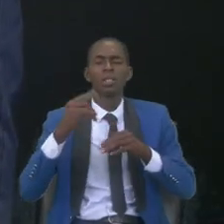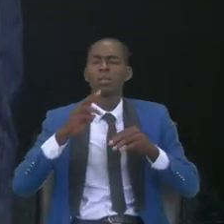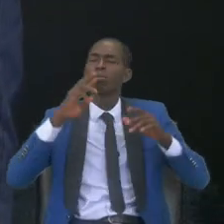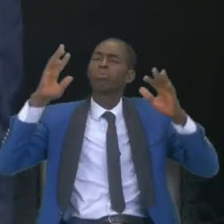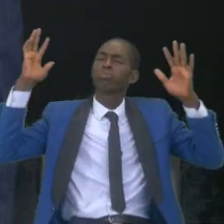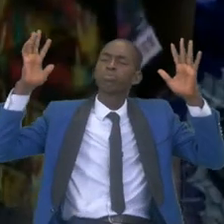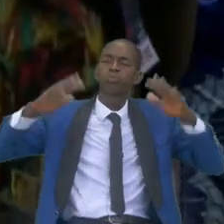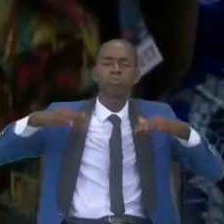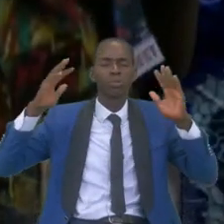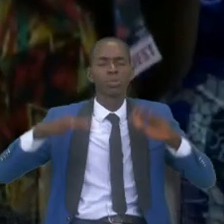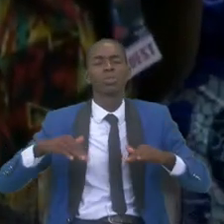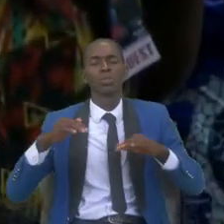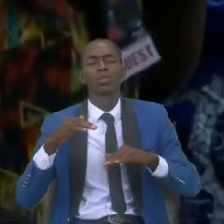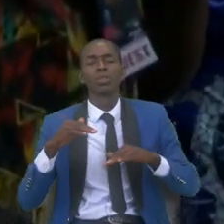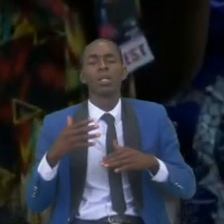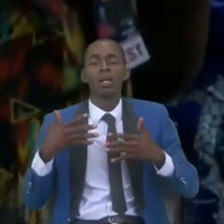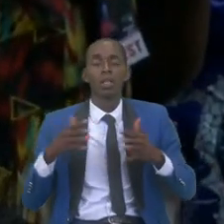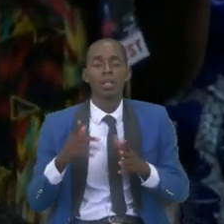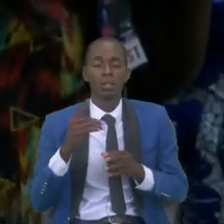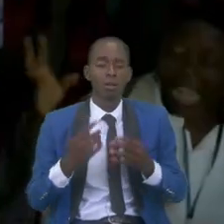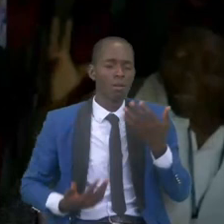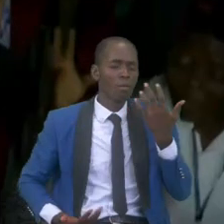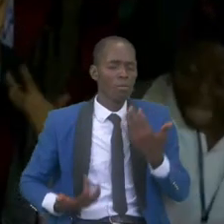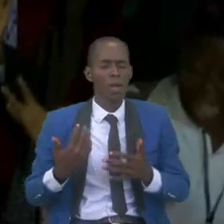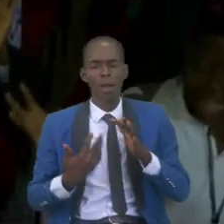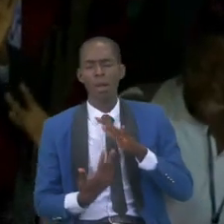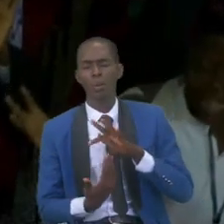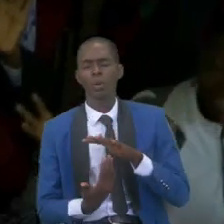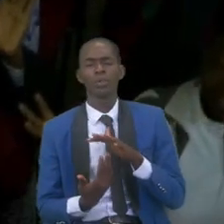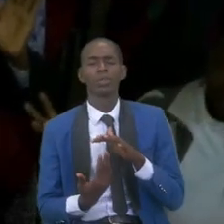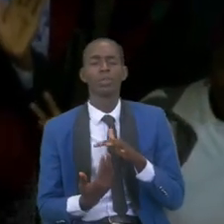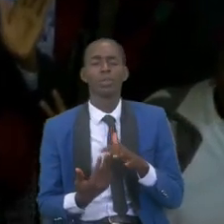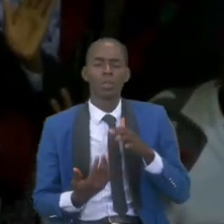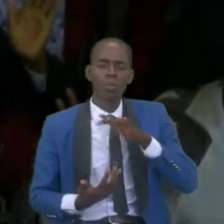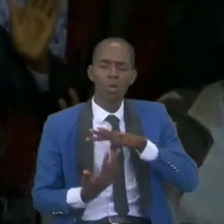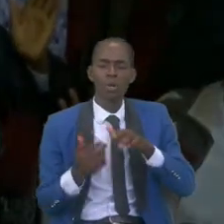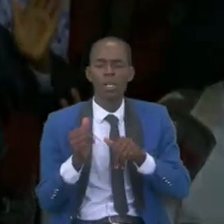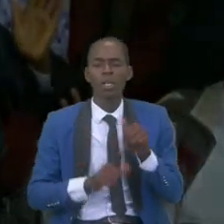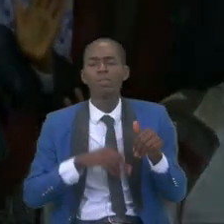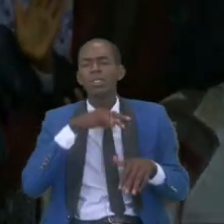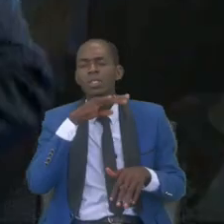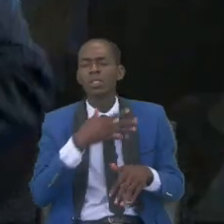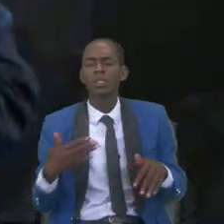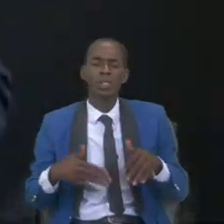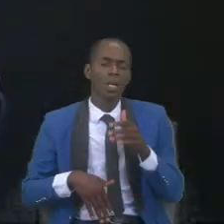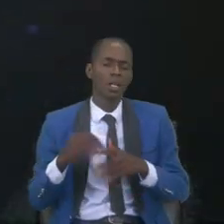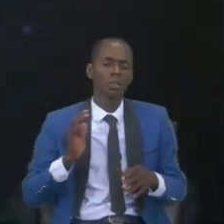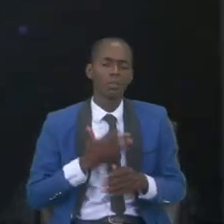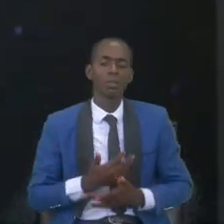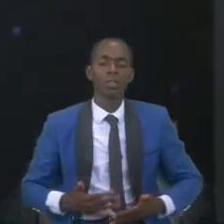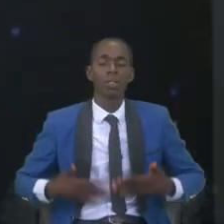rain fall. Let the fire burn. Burn every chaff out of our lives. And